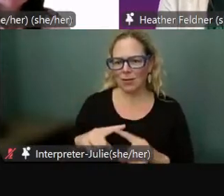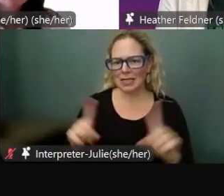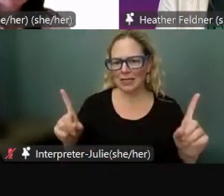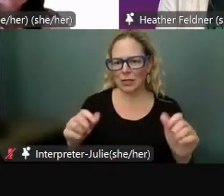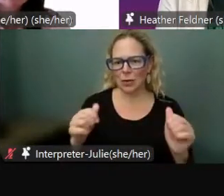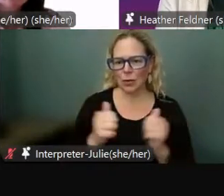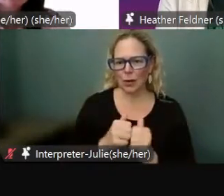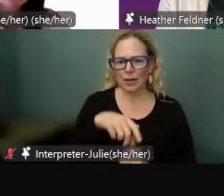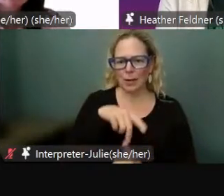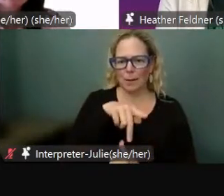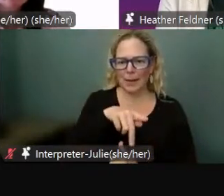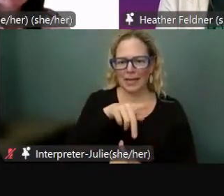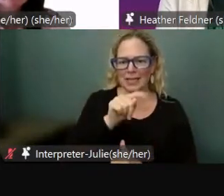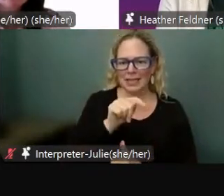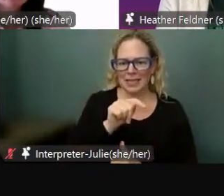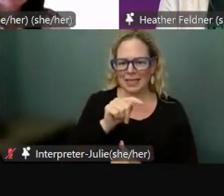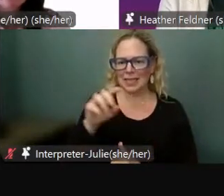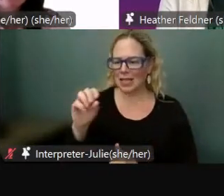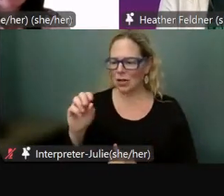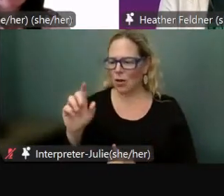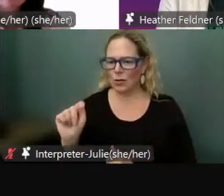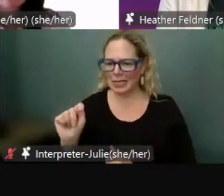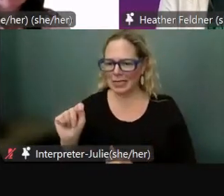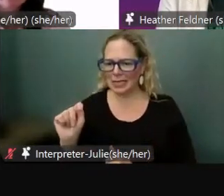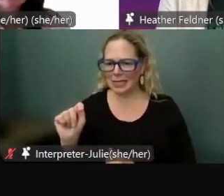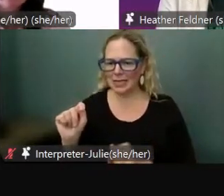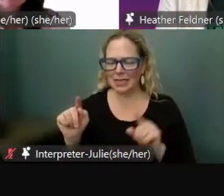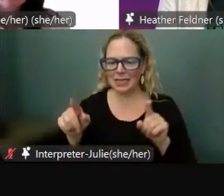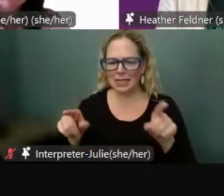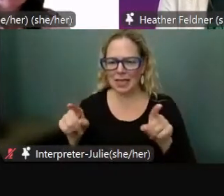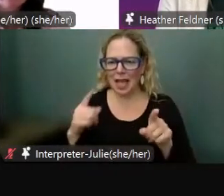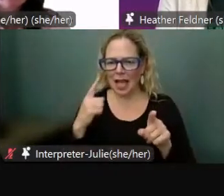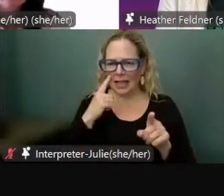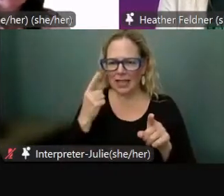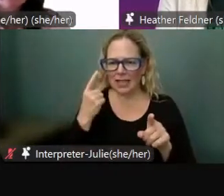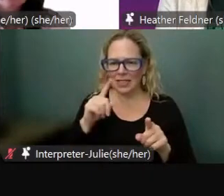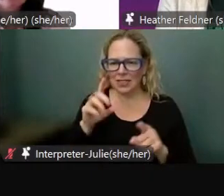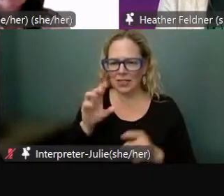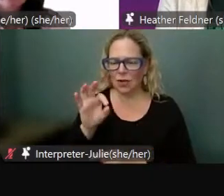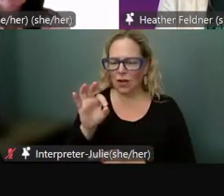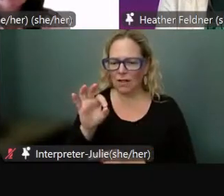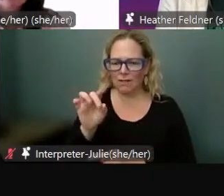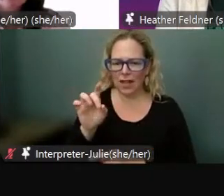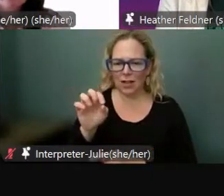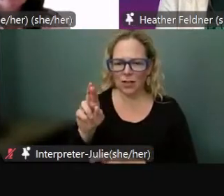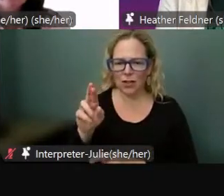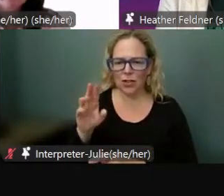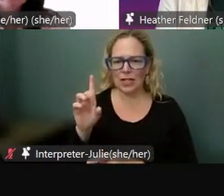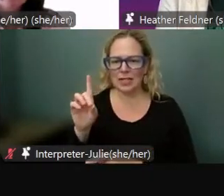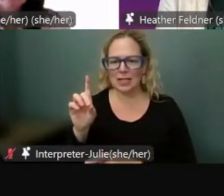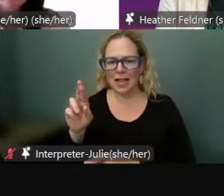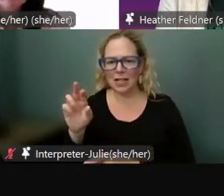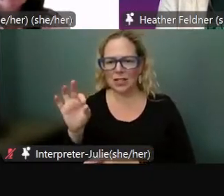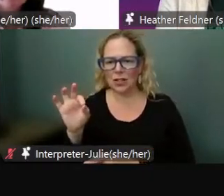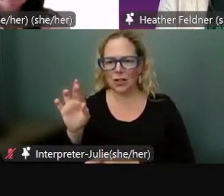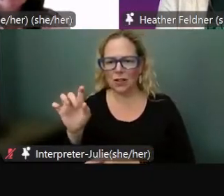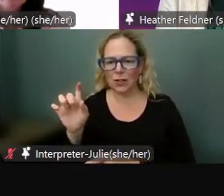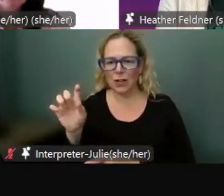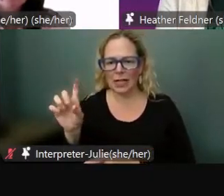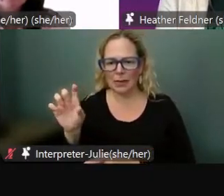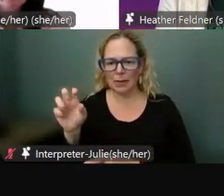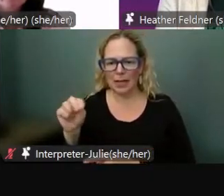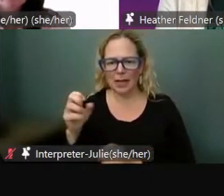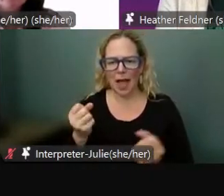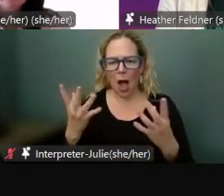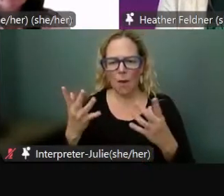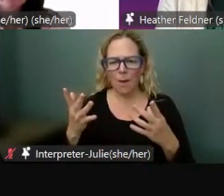PT versus OT. I think this is to you, Dr. Feldner and Dr. Friedman, and how much of their training is